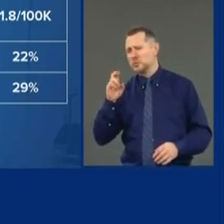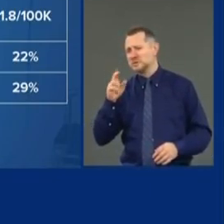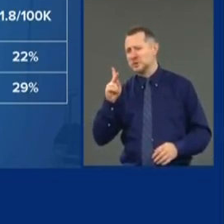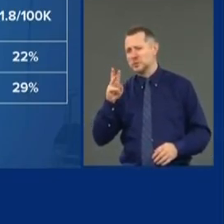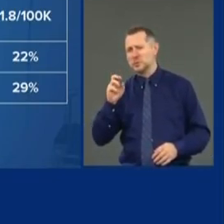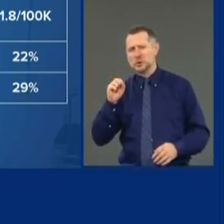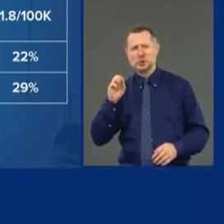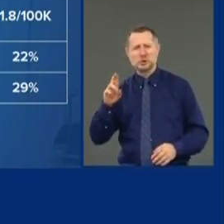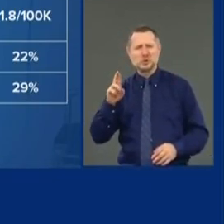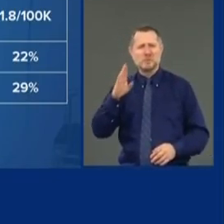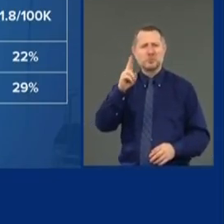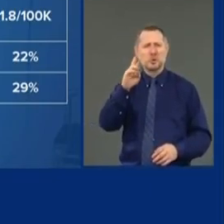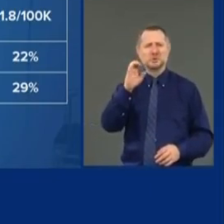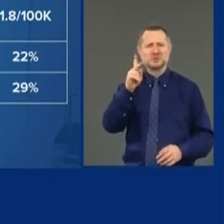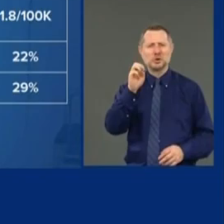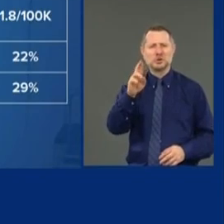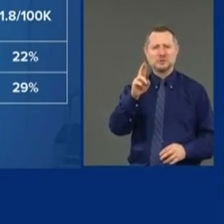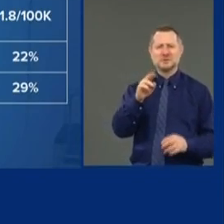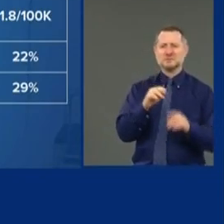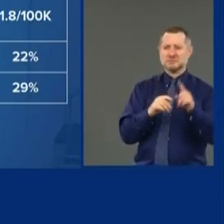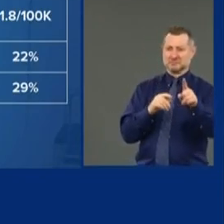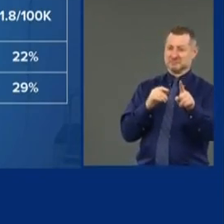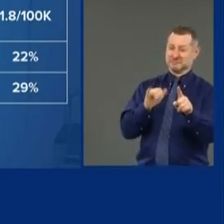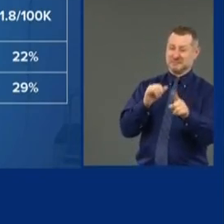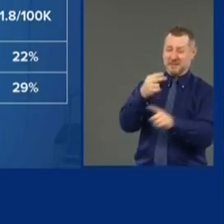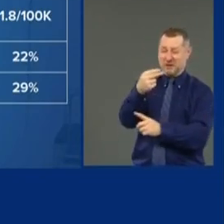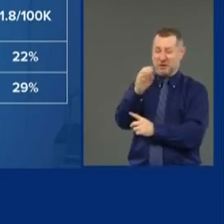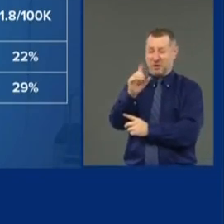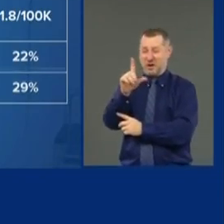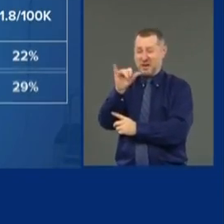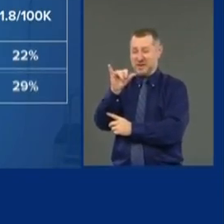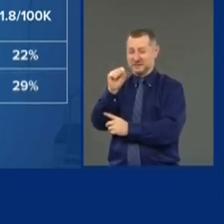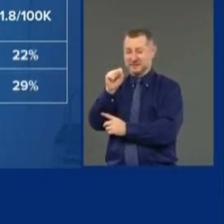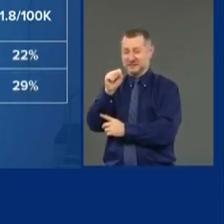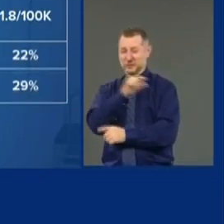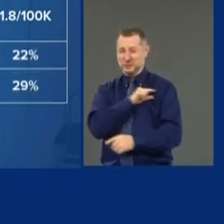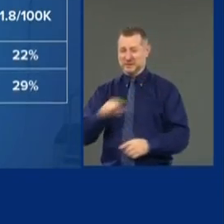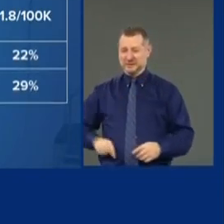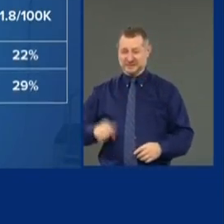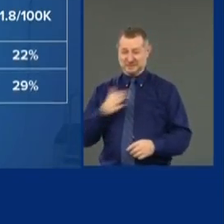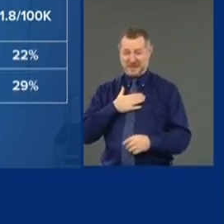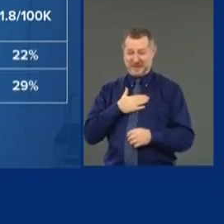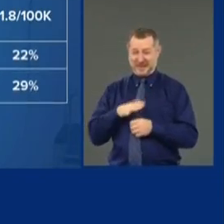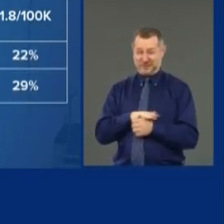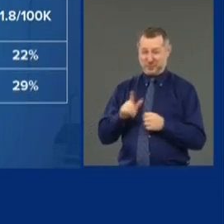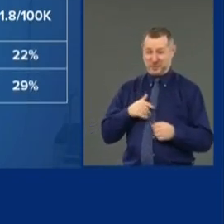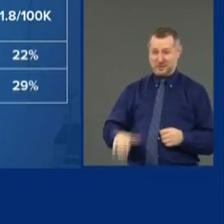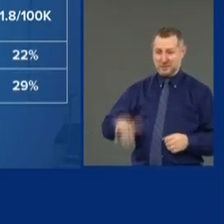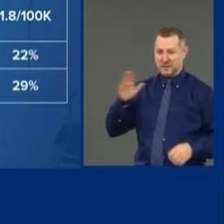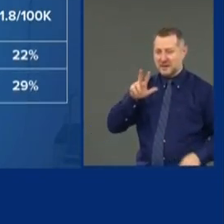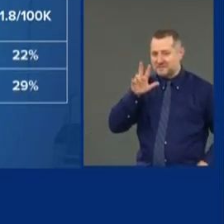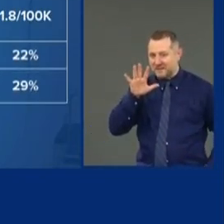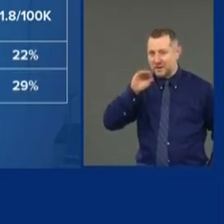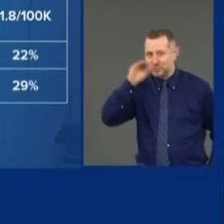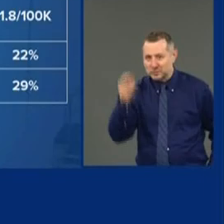infection rate. Hollis, Queens, my old neighborhood, 35% infection rate. Flatbush, Brooklyn,